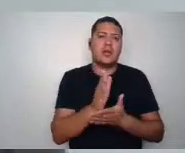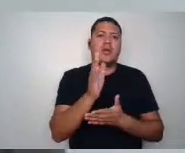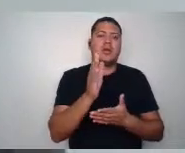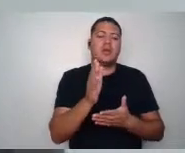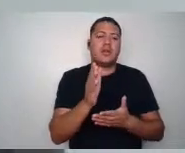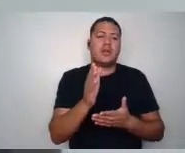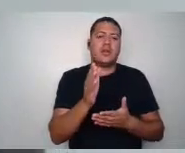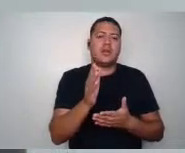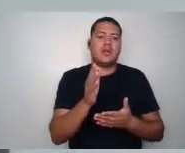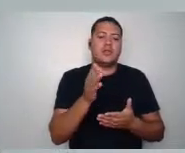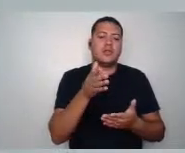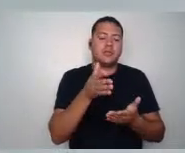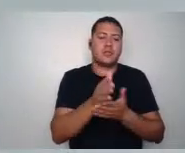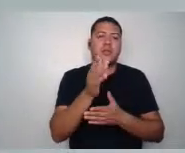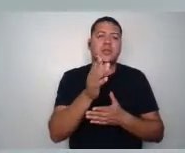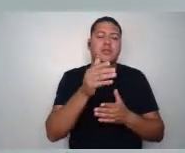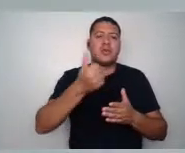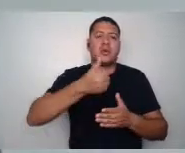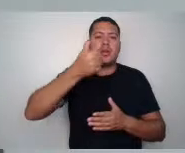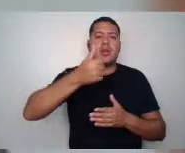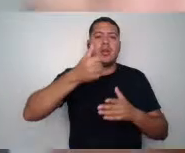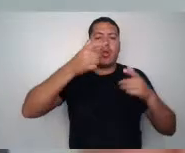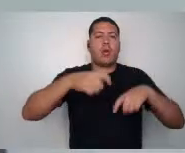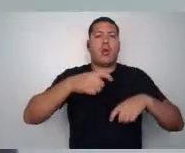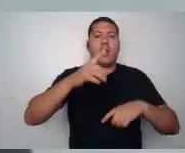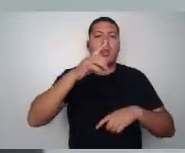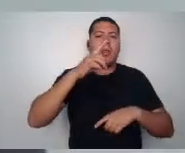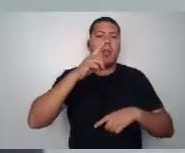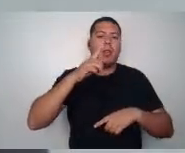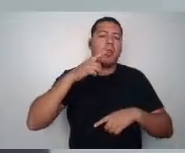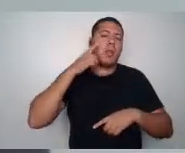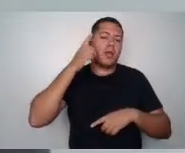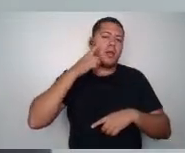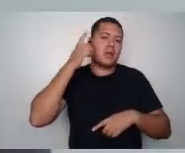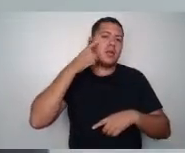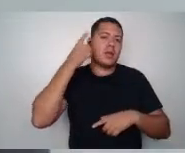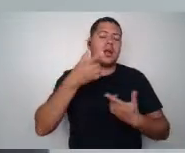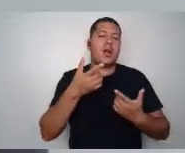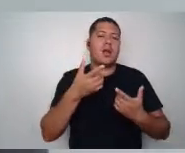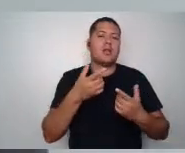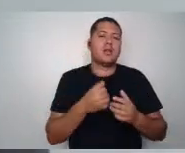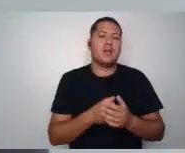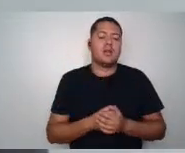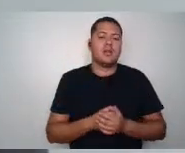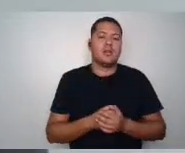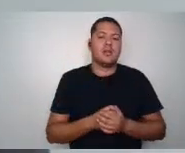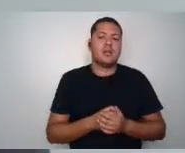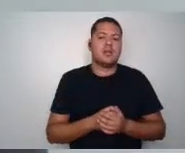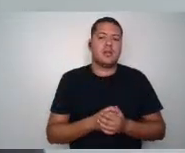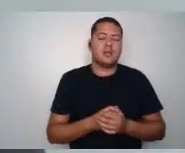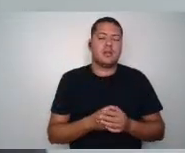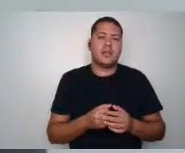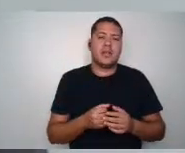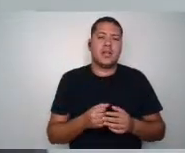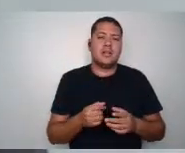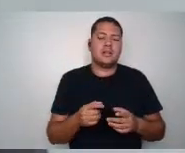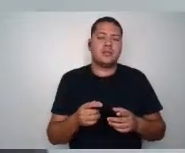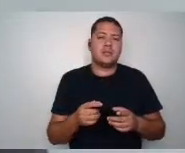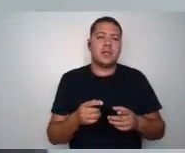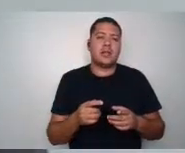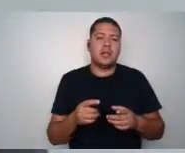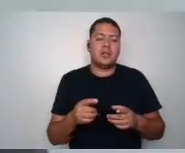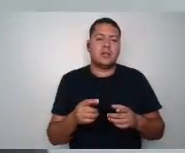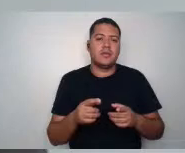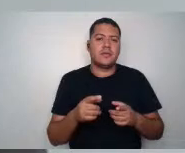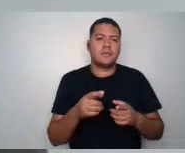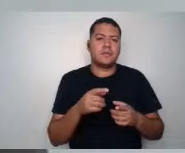I was promoted because they had a personal assessment and I didn't have this